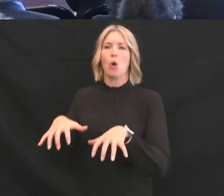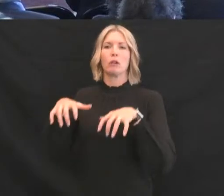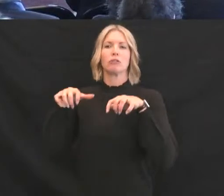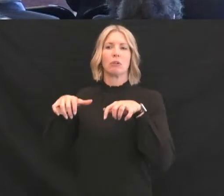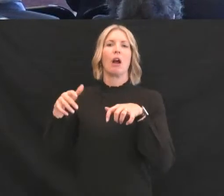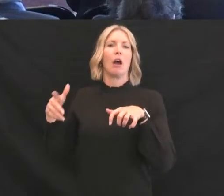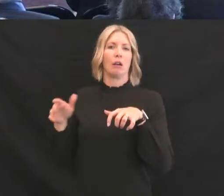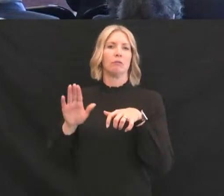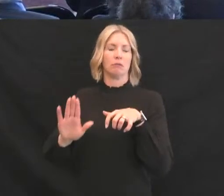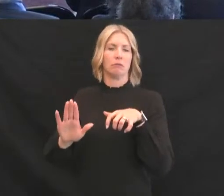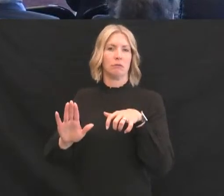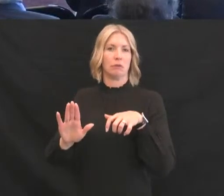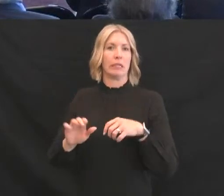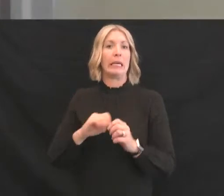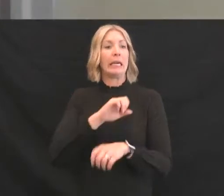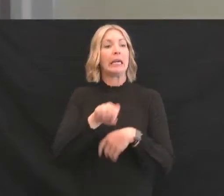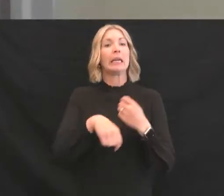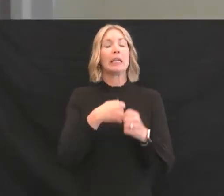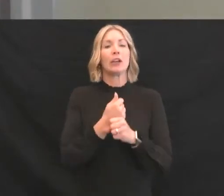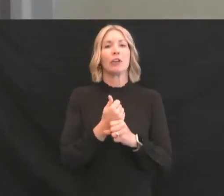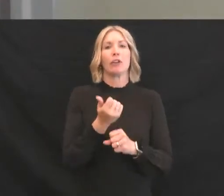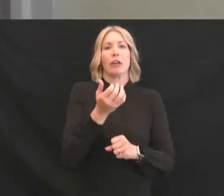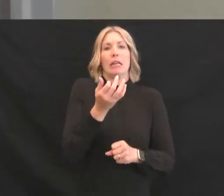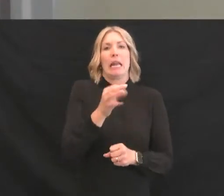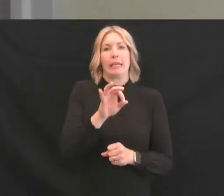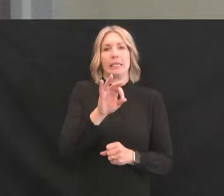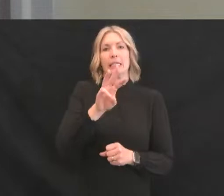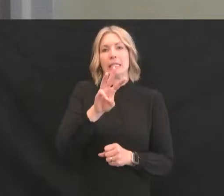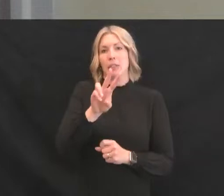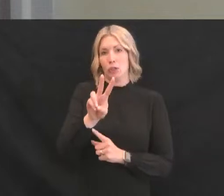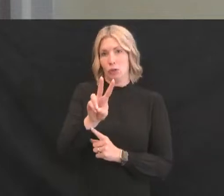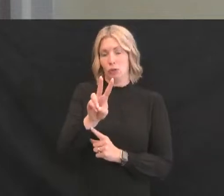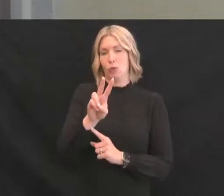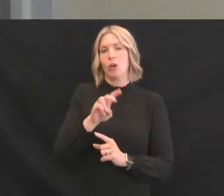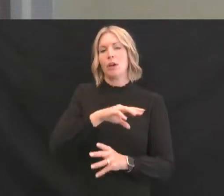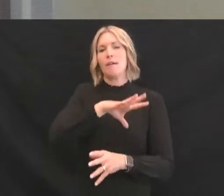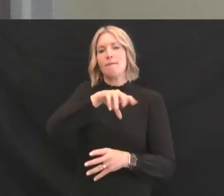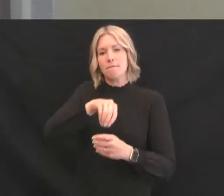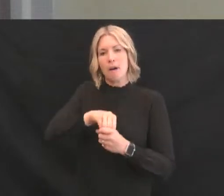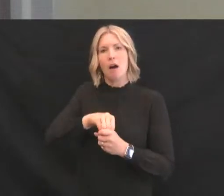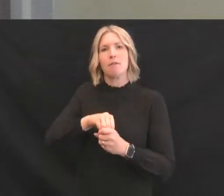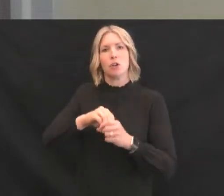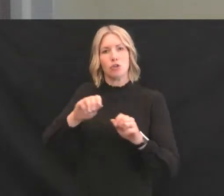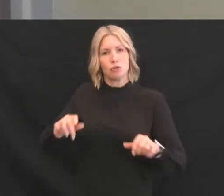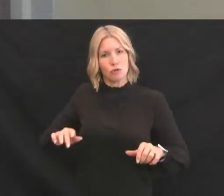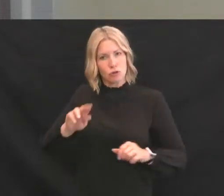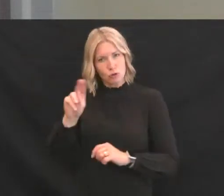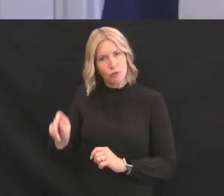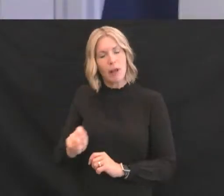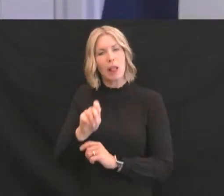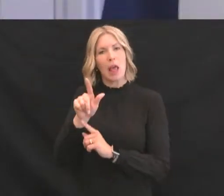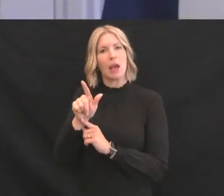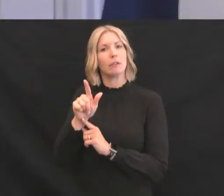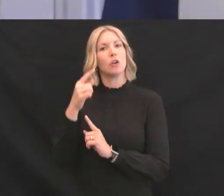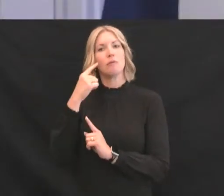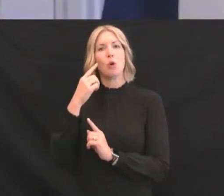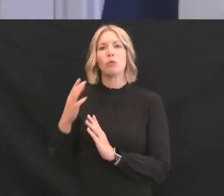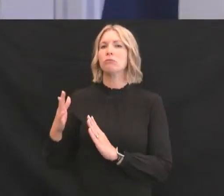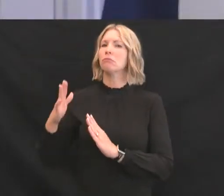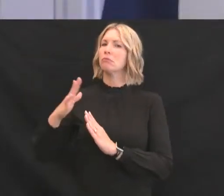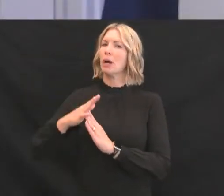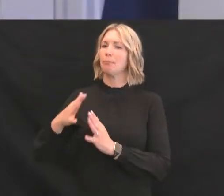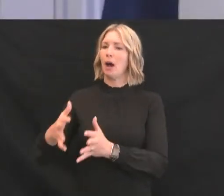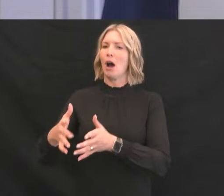1962, she returned home to join the Newfoundland Symphony Orchestra as principal harpist and helped establish the School of Music